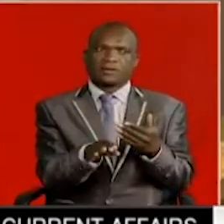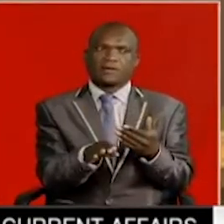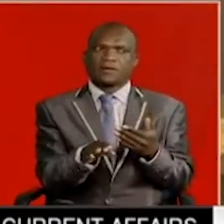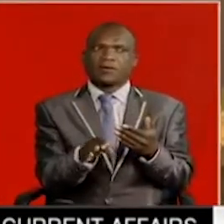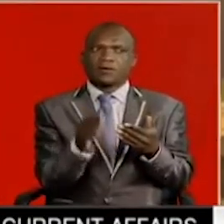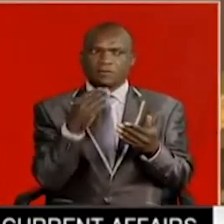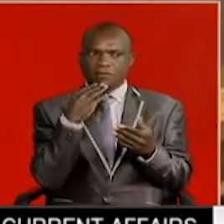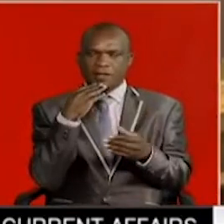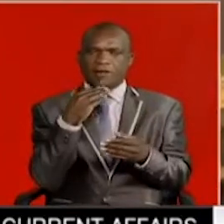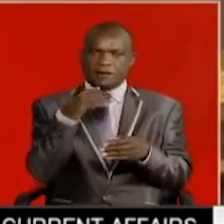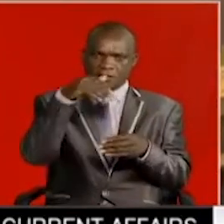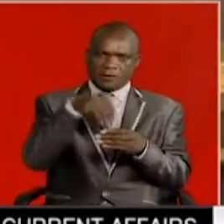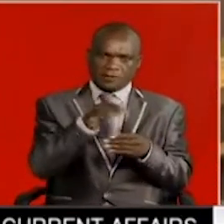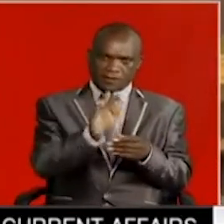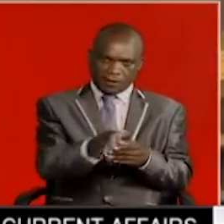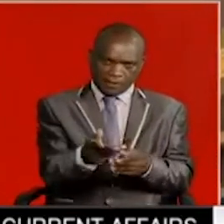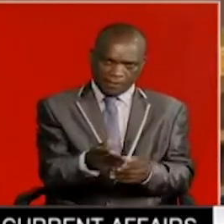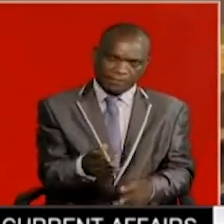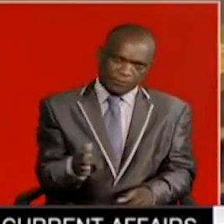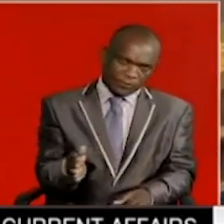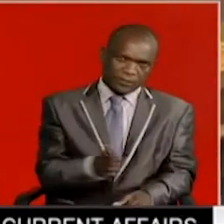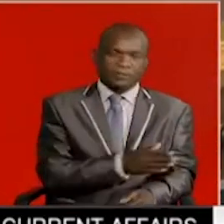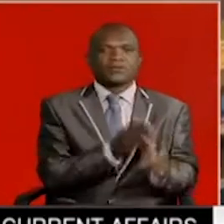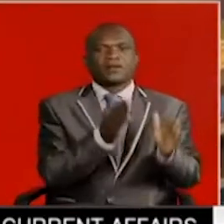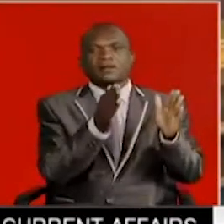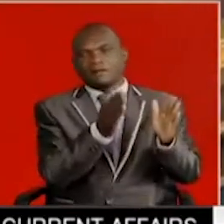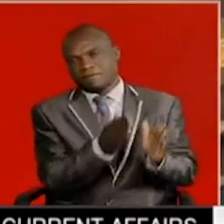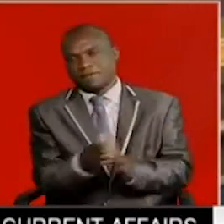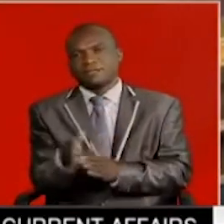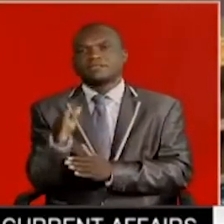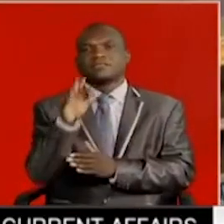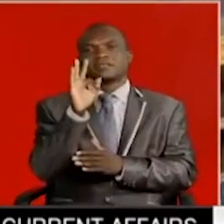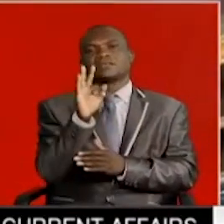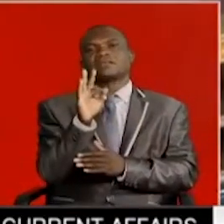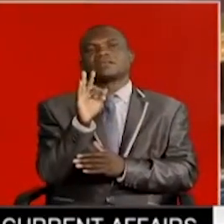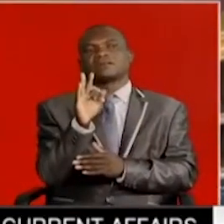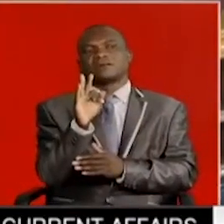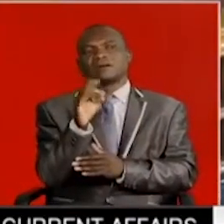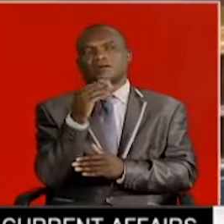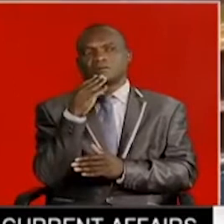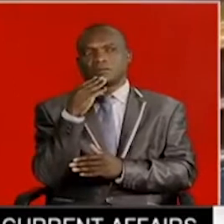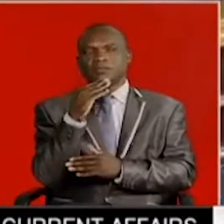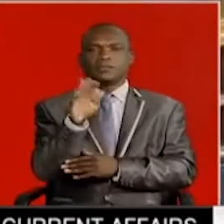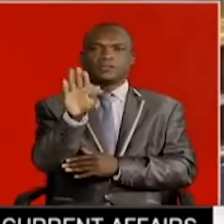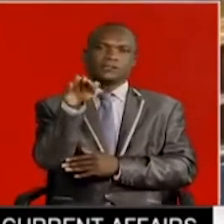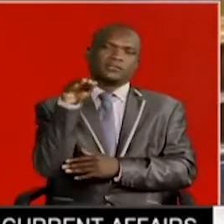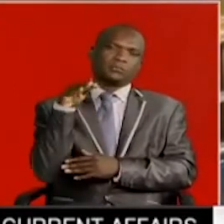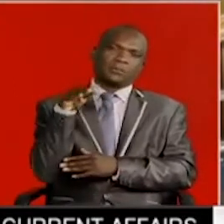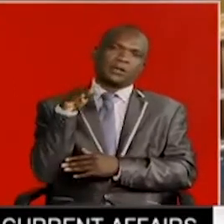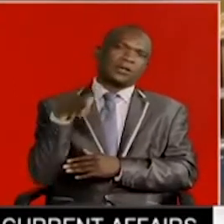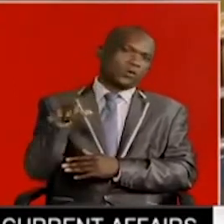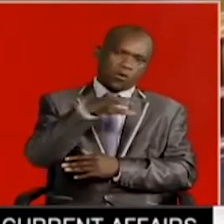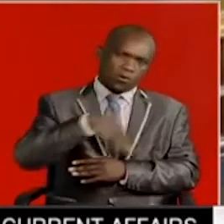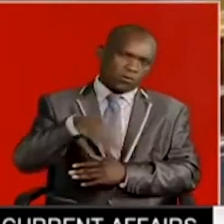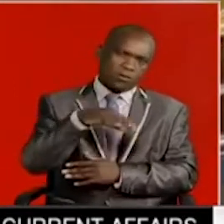two. Phase three is the rest of the country, that is the